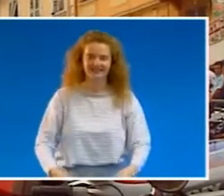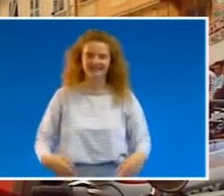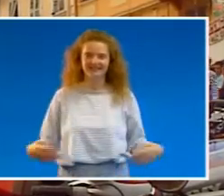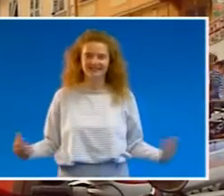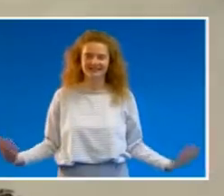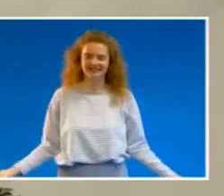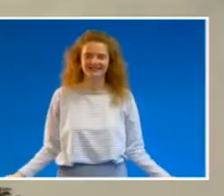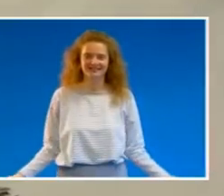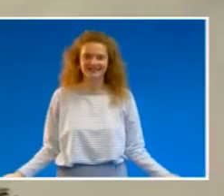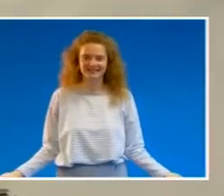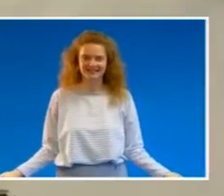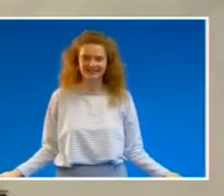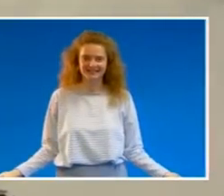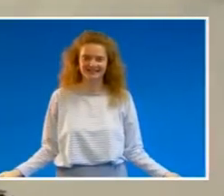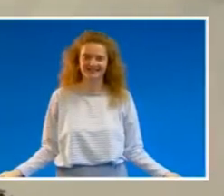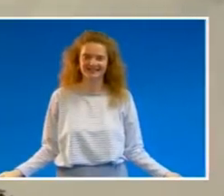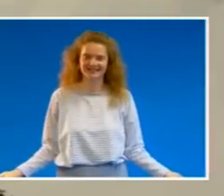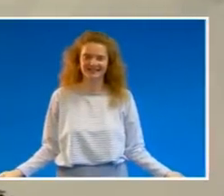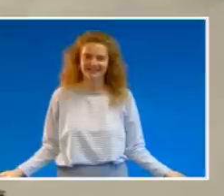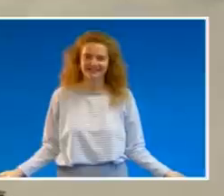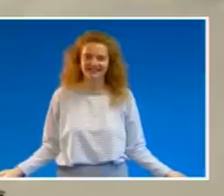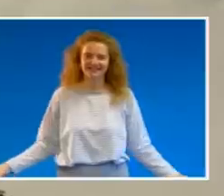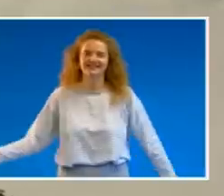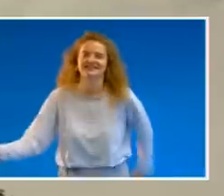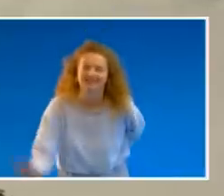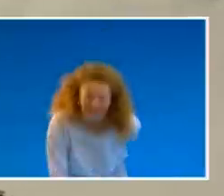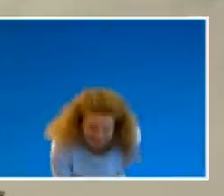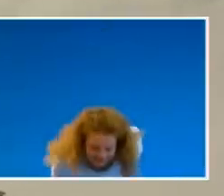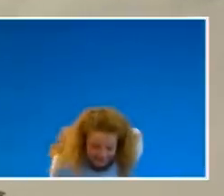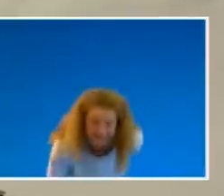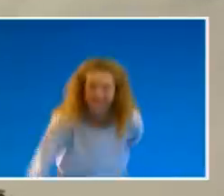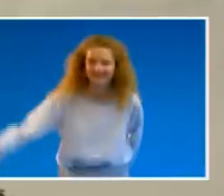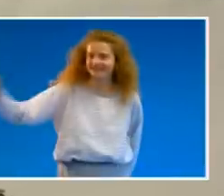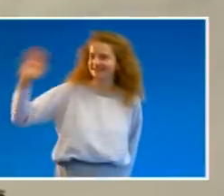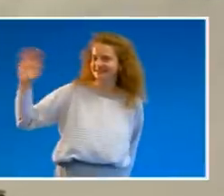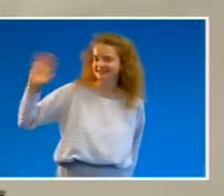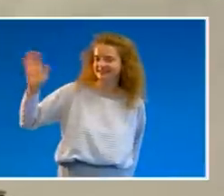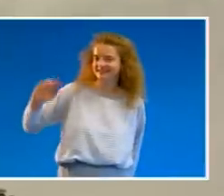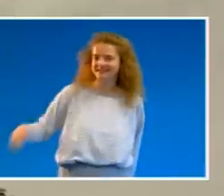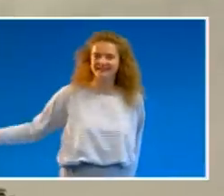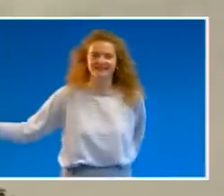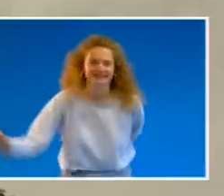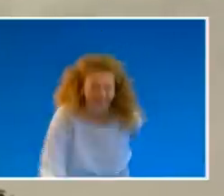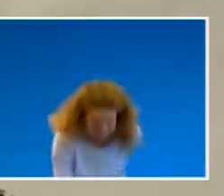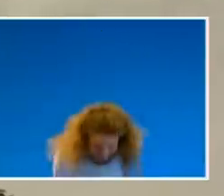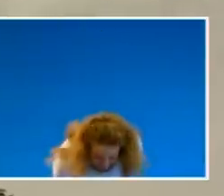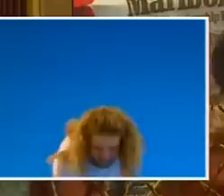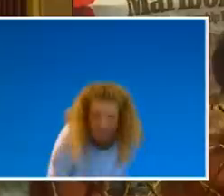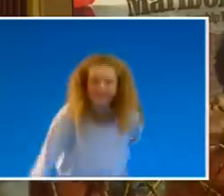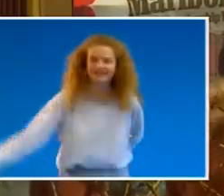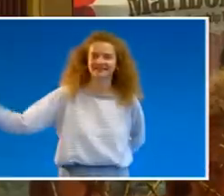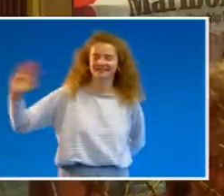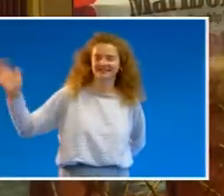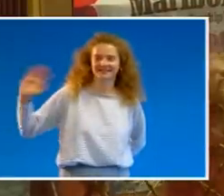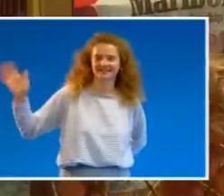the air to show that he was here. He made a bow and said goodbye. He made a bow